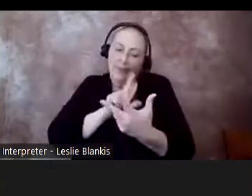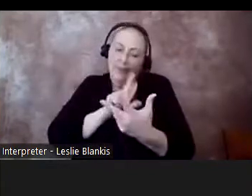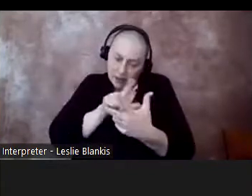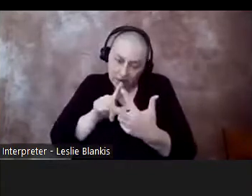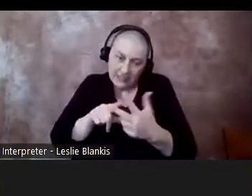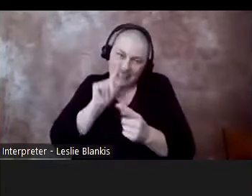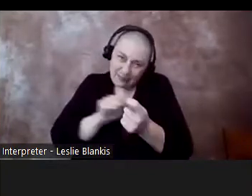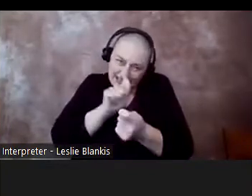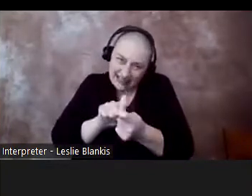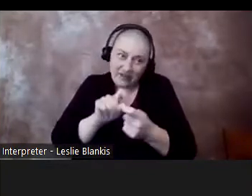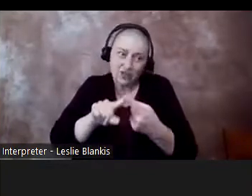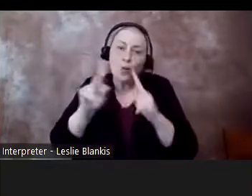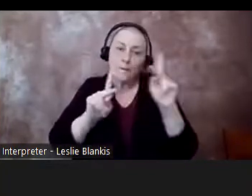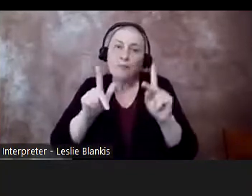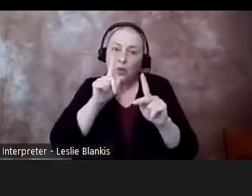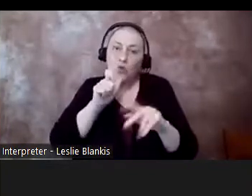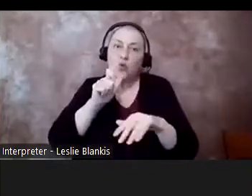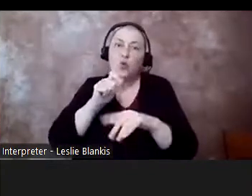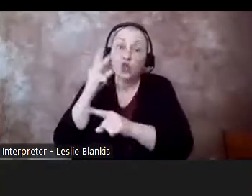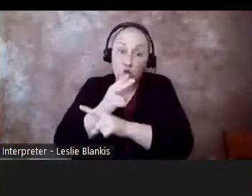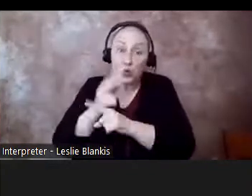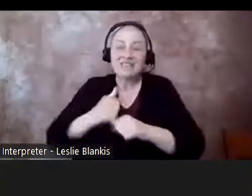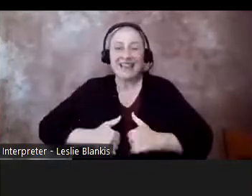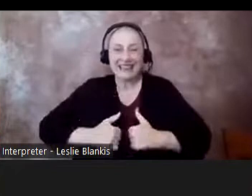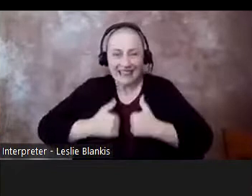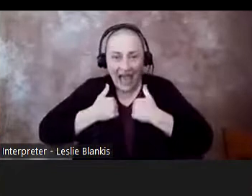who are on life-sustaining